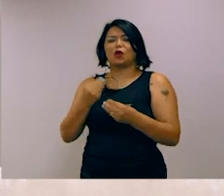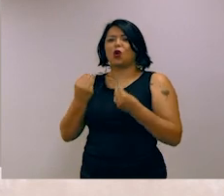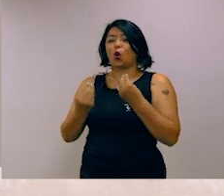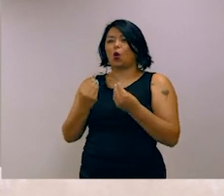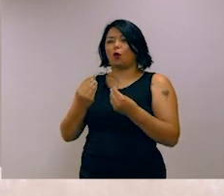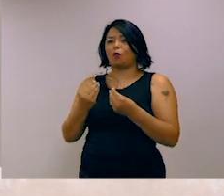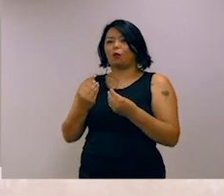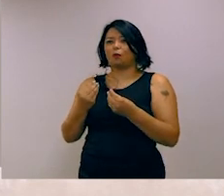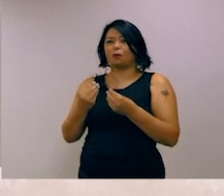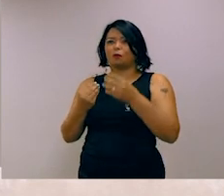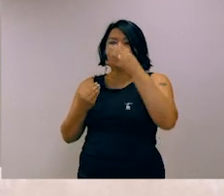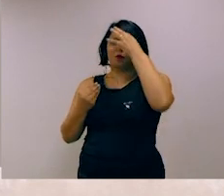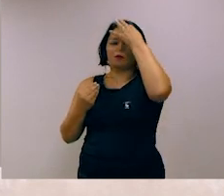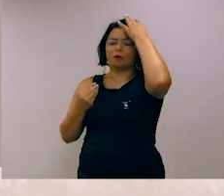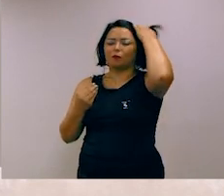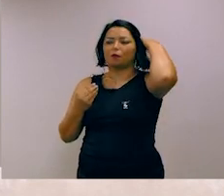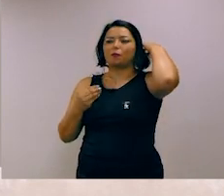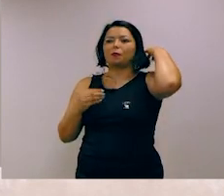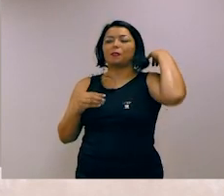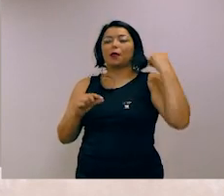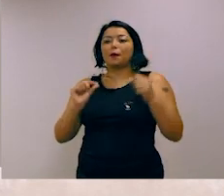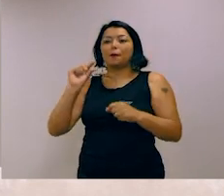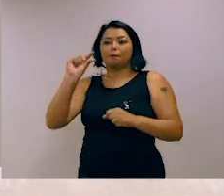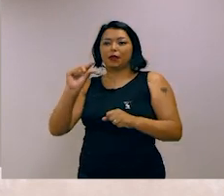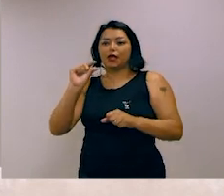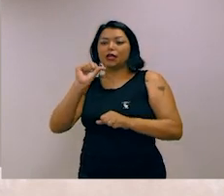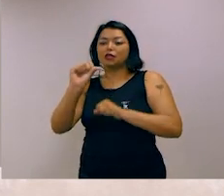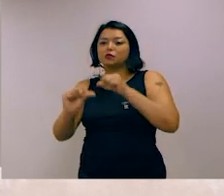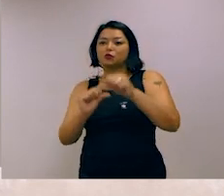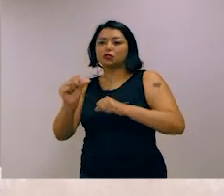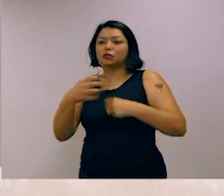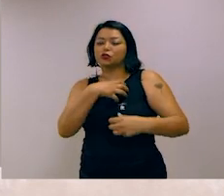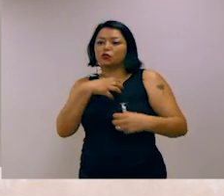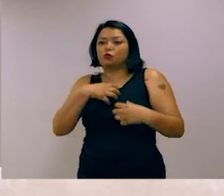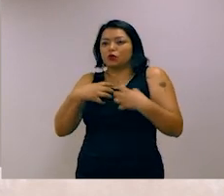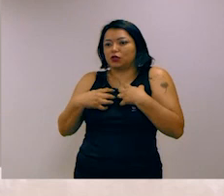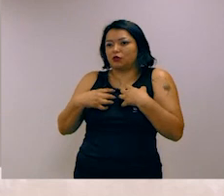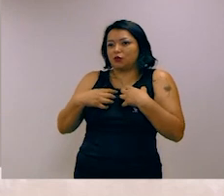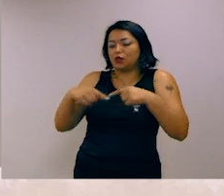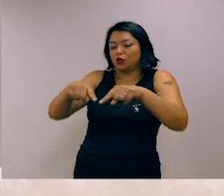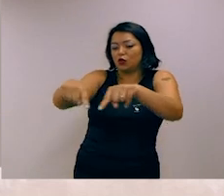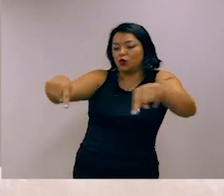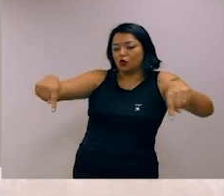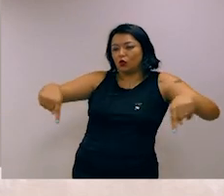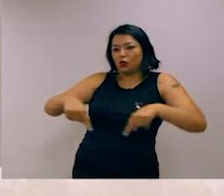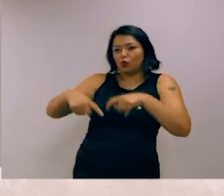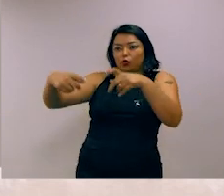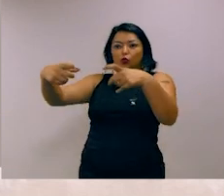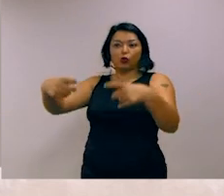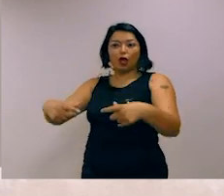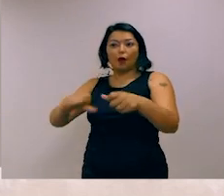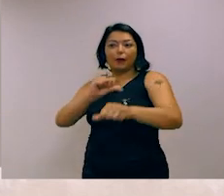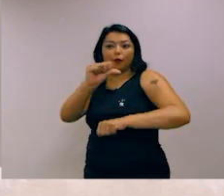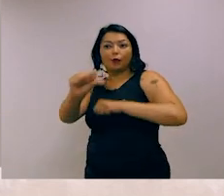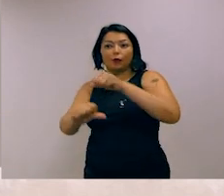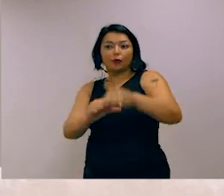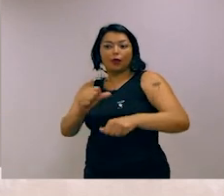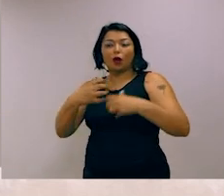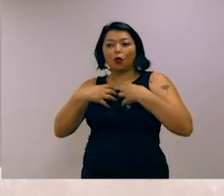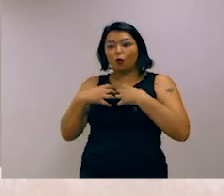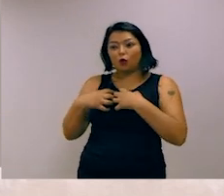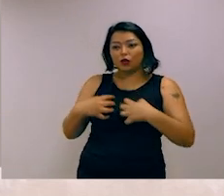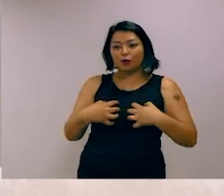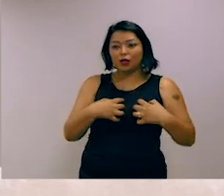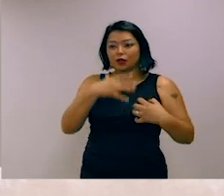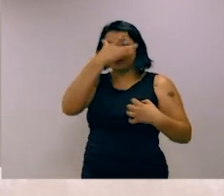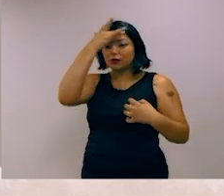small changes in the environment designed to change people's behavior for these people's own good. So for